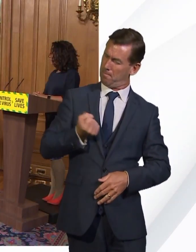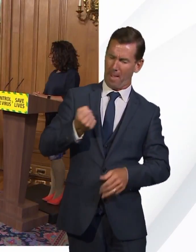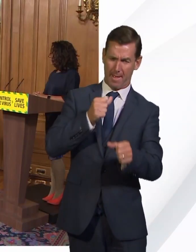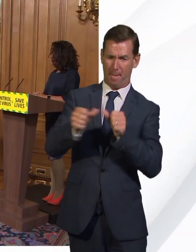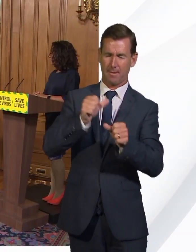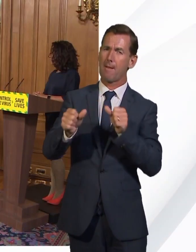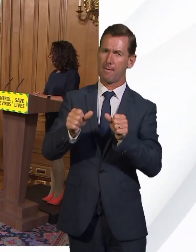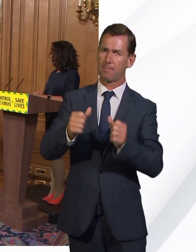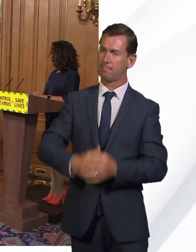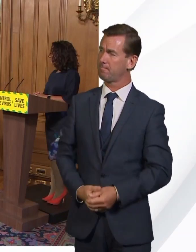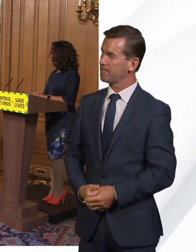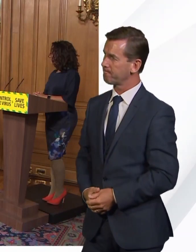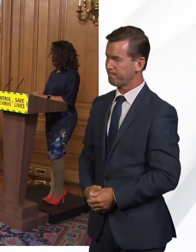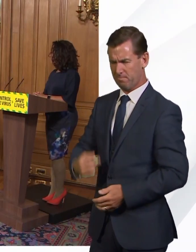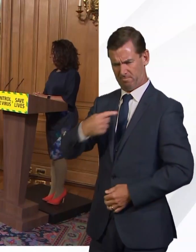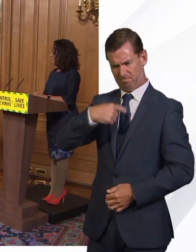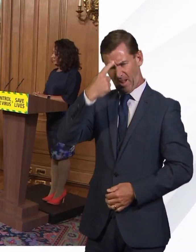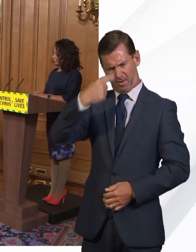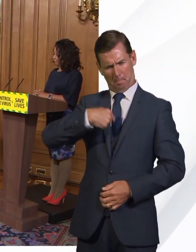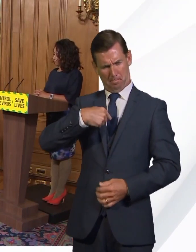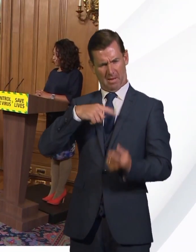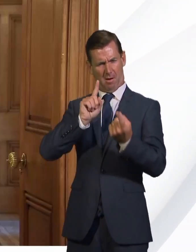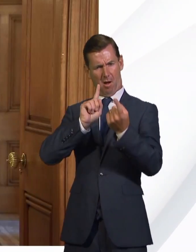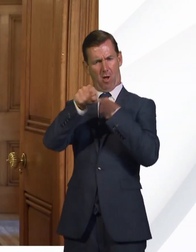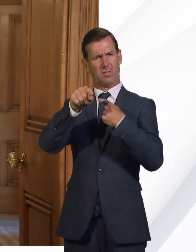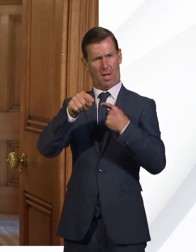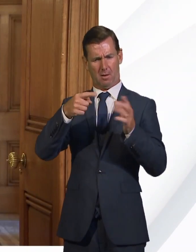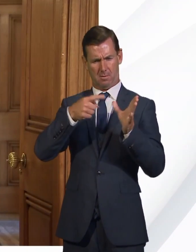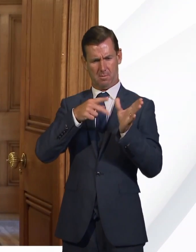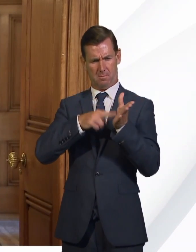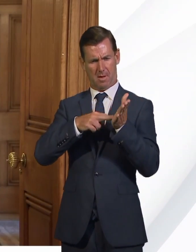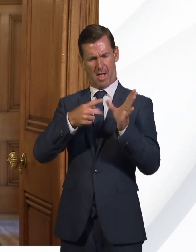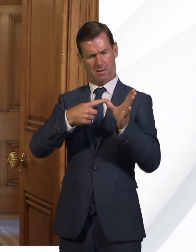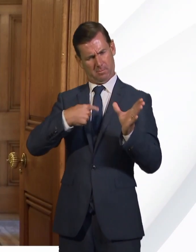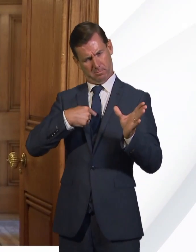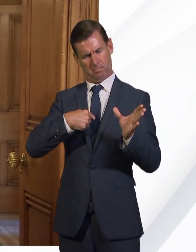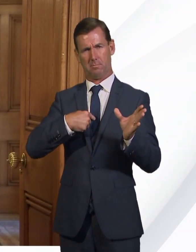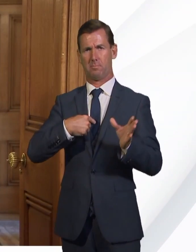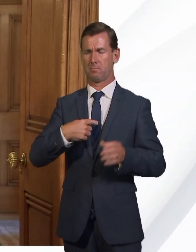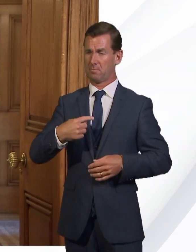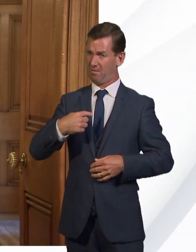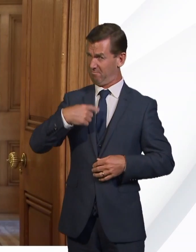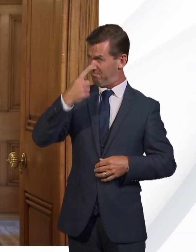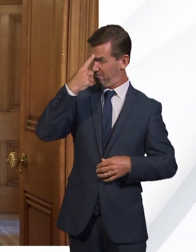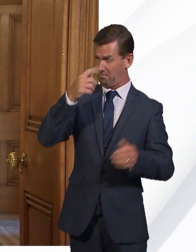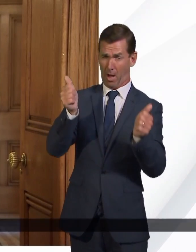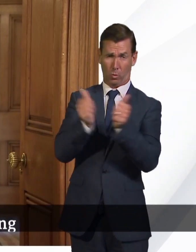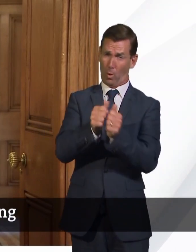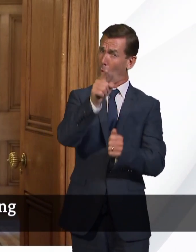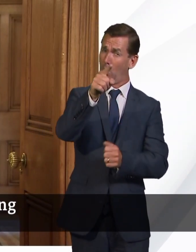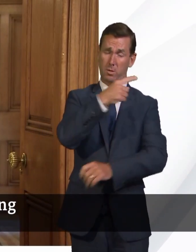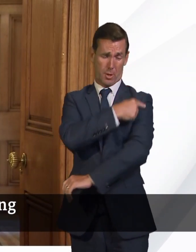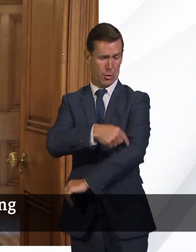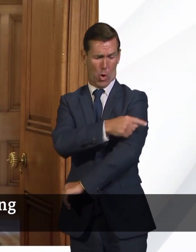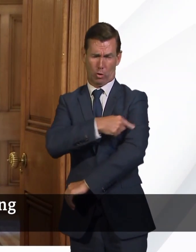best placed to answer this one, Anna, and I agree very strongly that nursing is a highly skilled